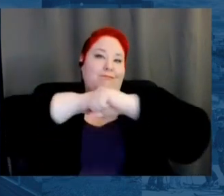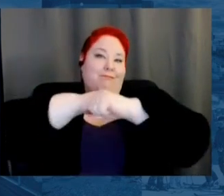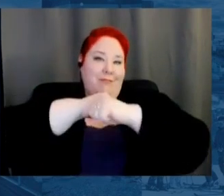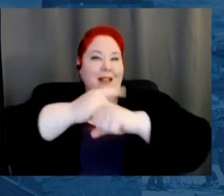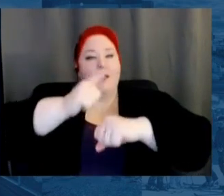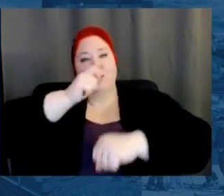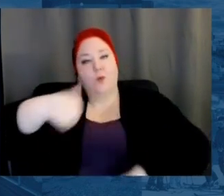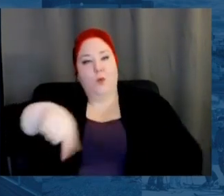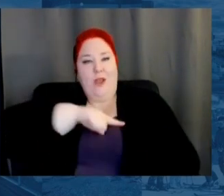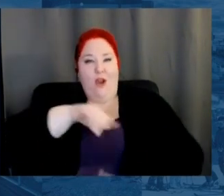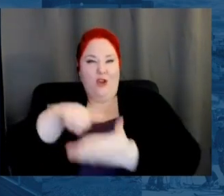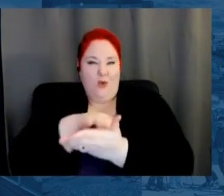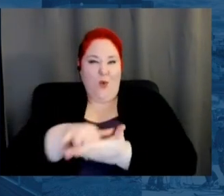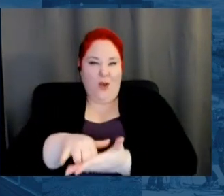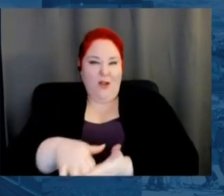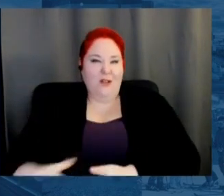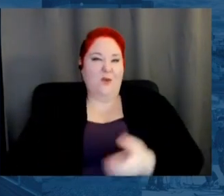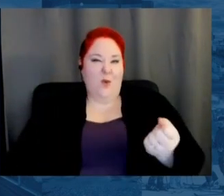Yorkers.